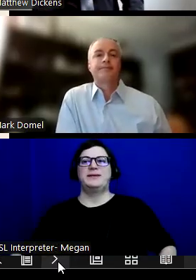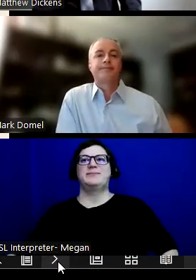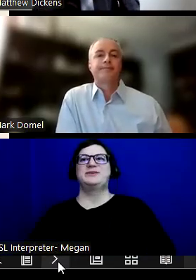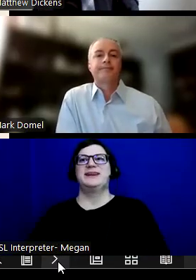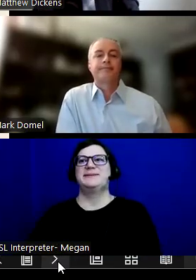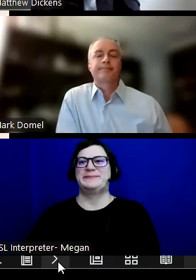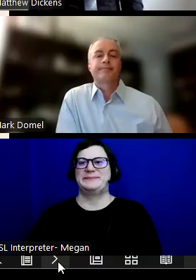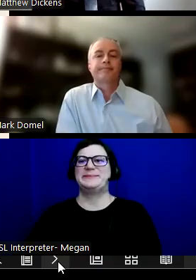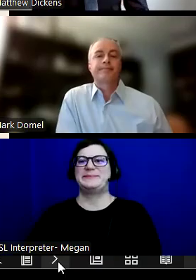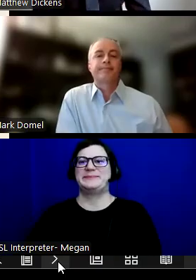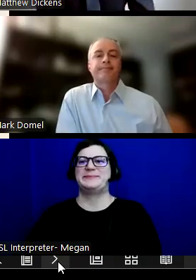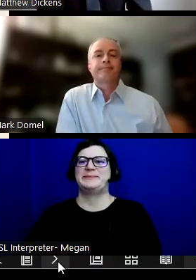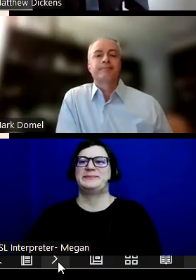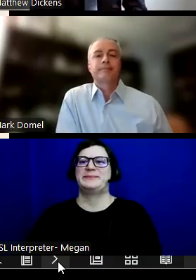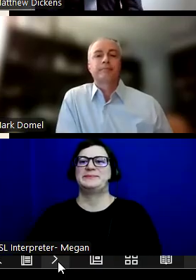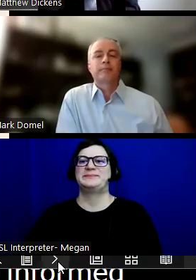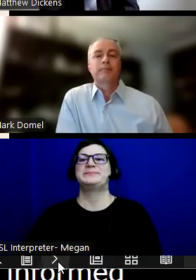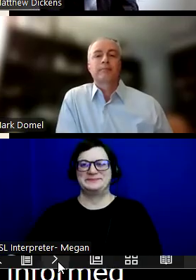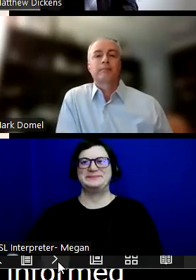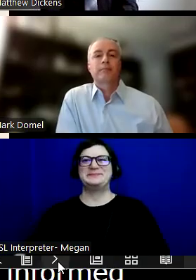All right, appreciate it. Of course.